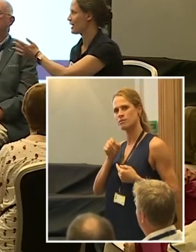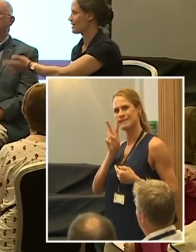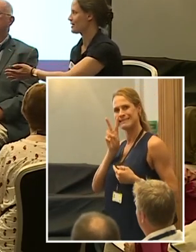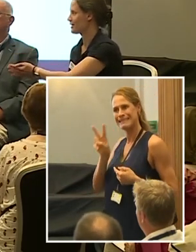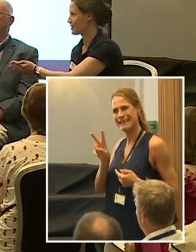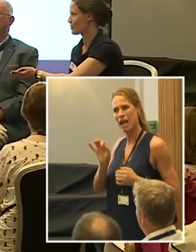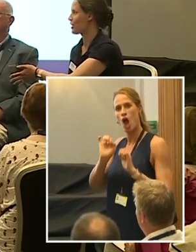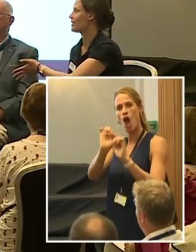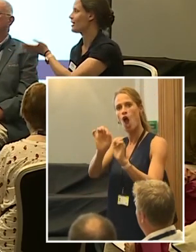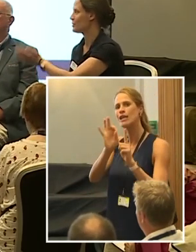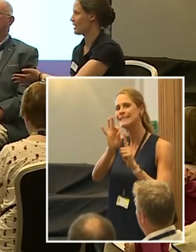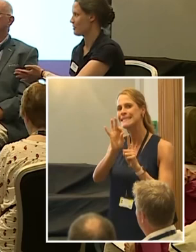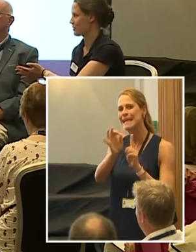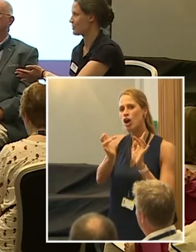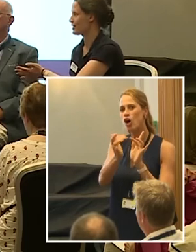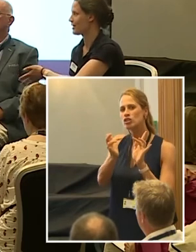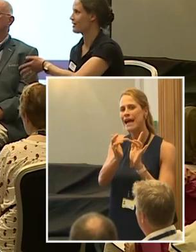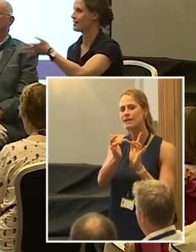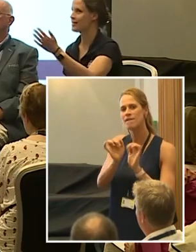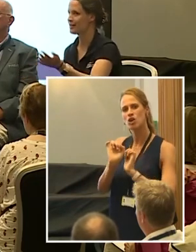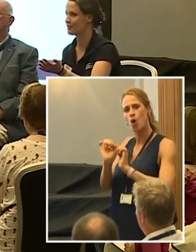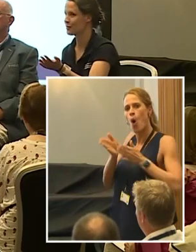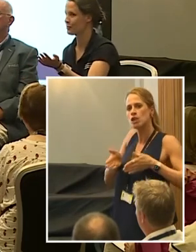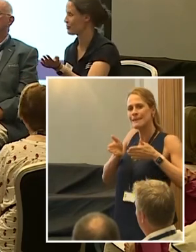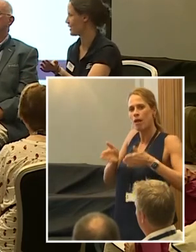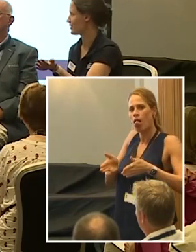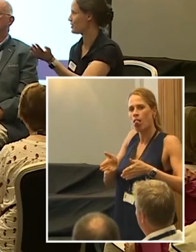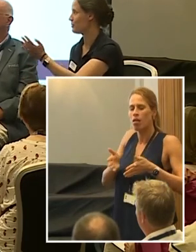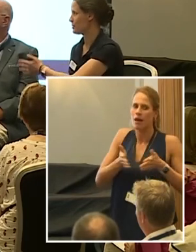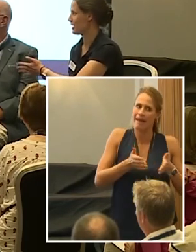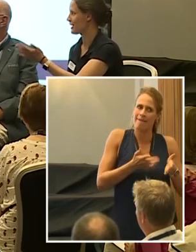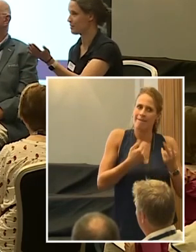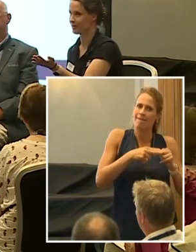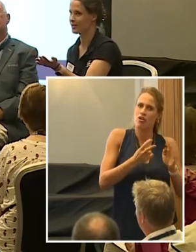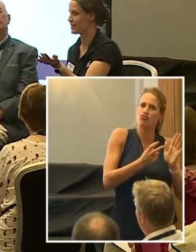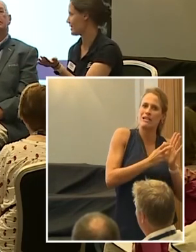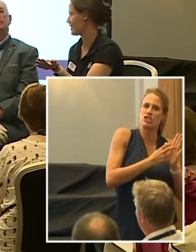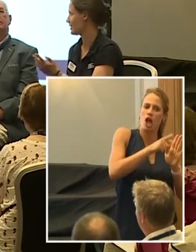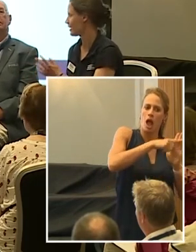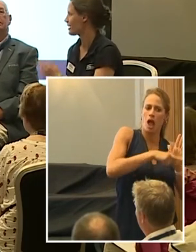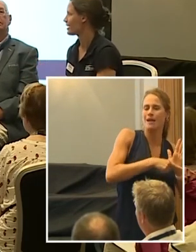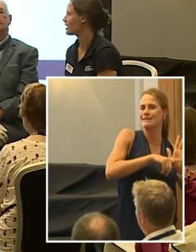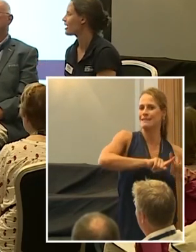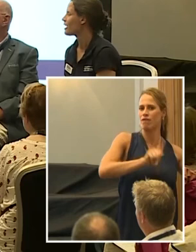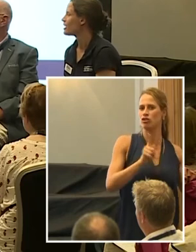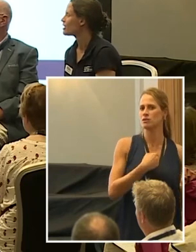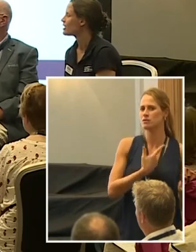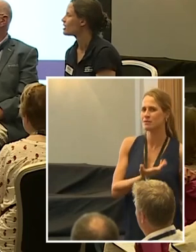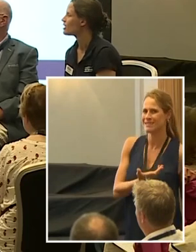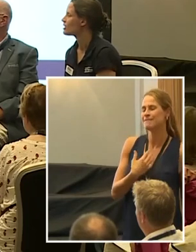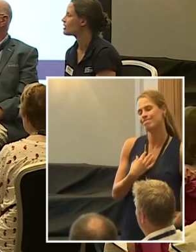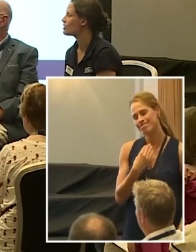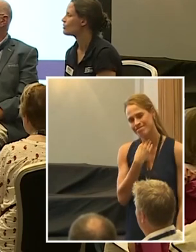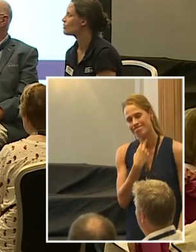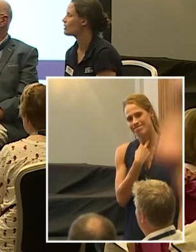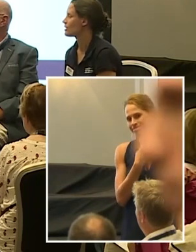if you had a clinical trial underway at Oxford that didn't involve Moorfield's. You would be unable to see. Sadly,